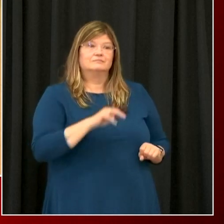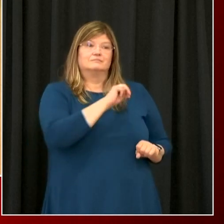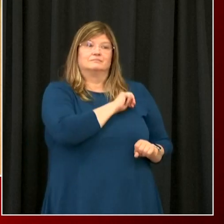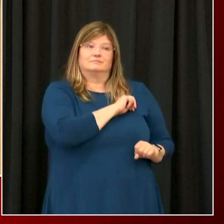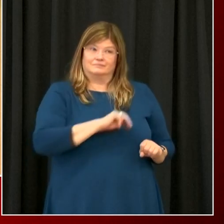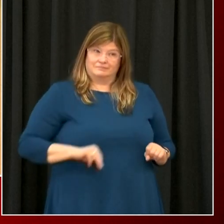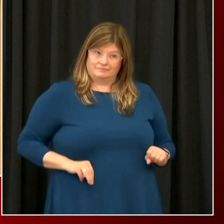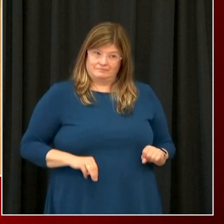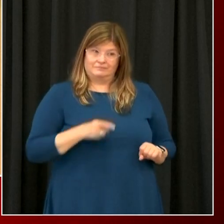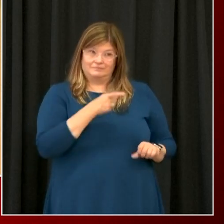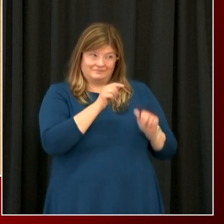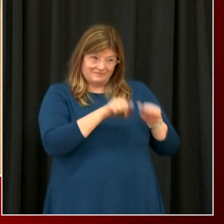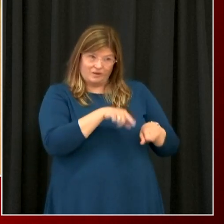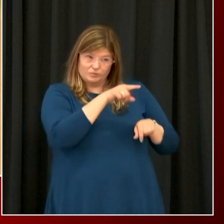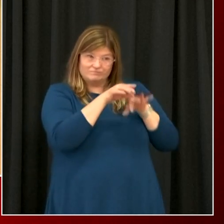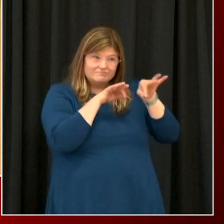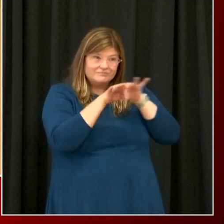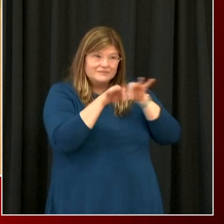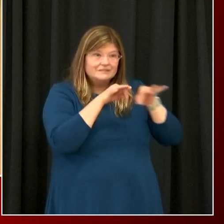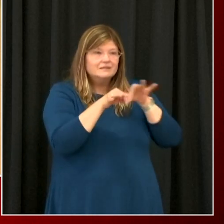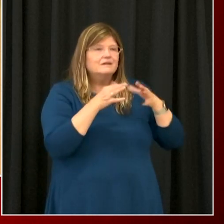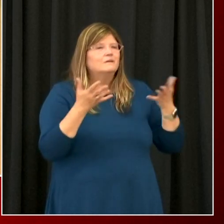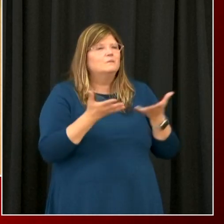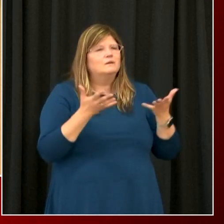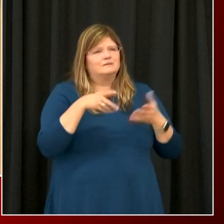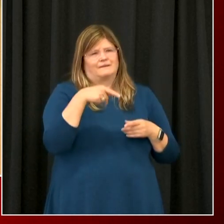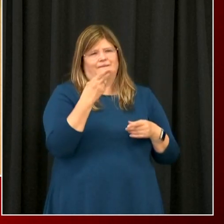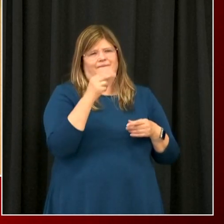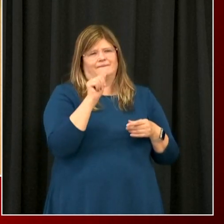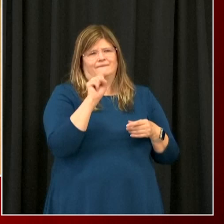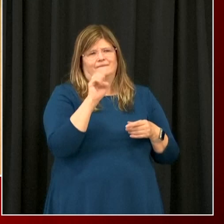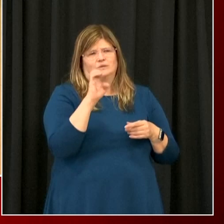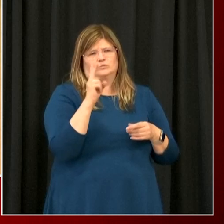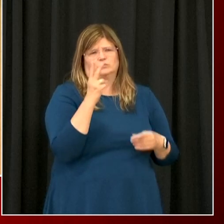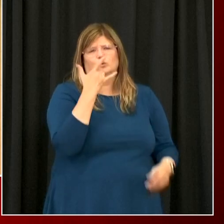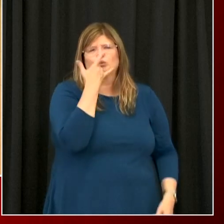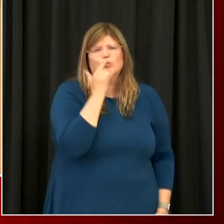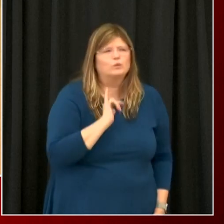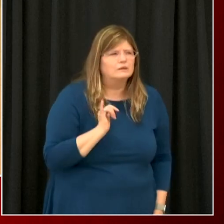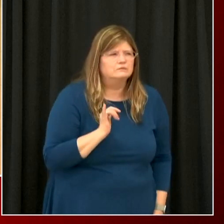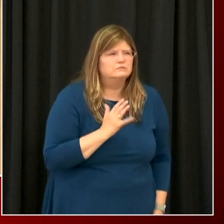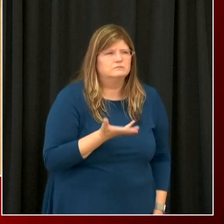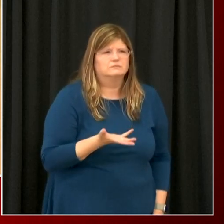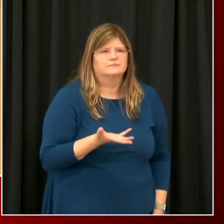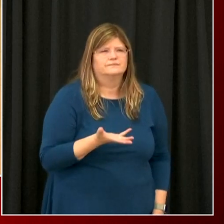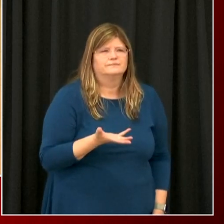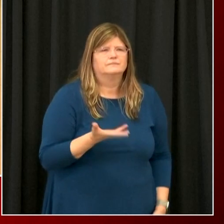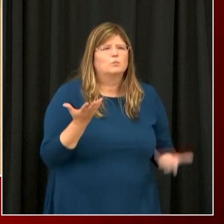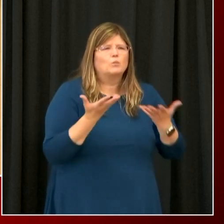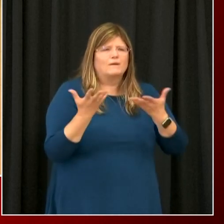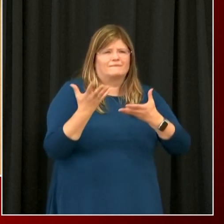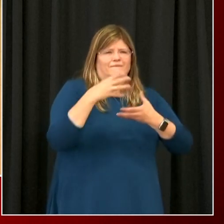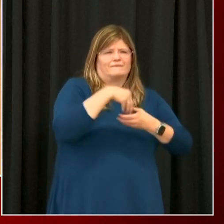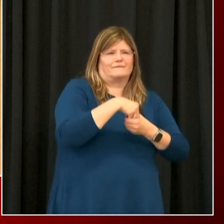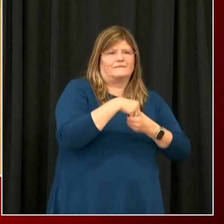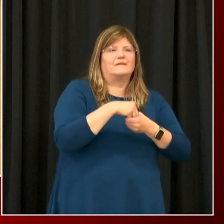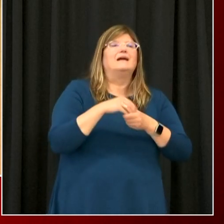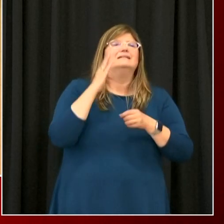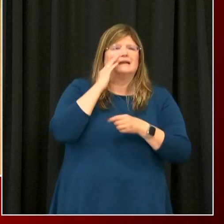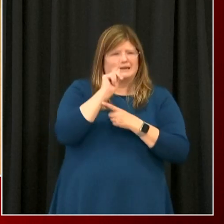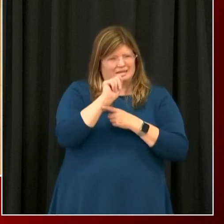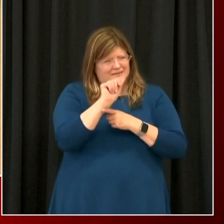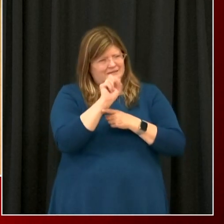what phase 2 might look like? I know you've gotten recommendations from the task force, but could you tell people what they might look forward